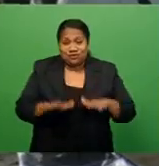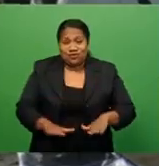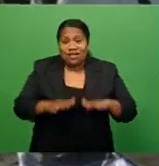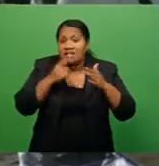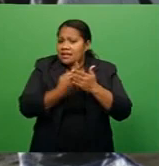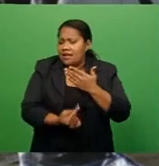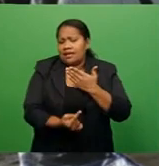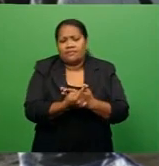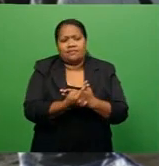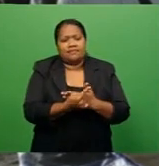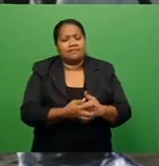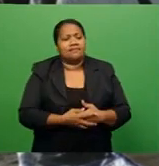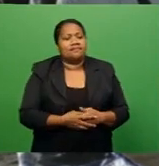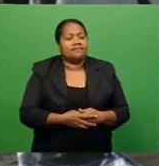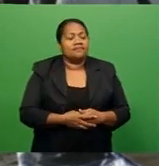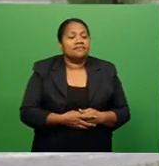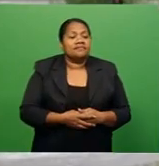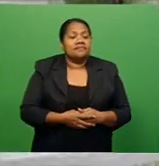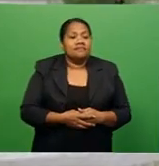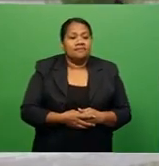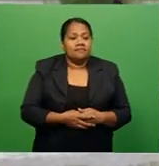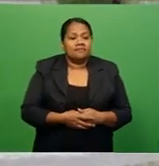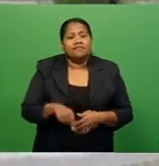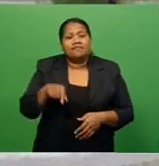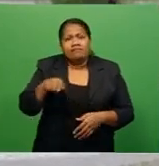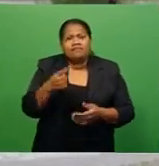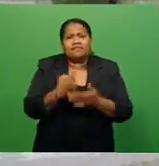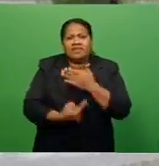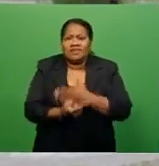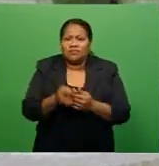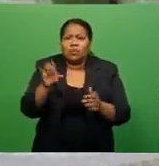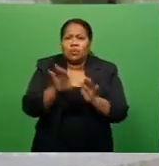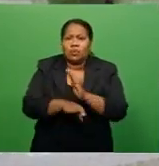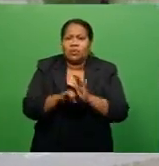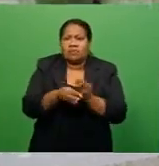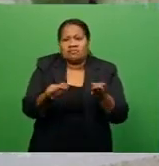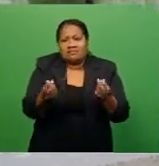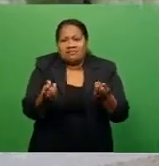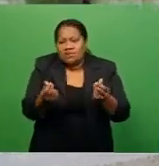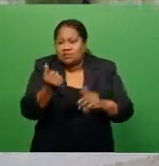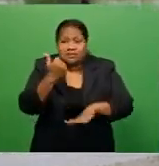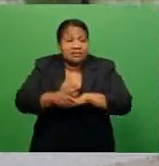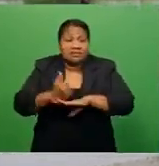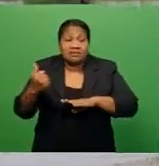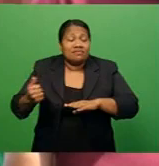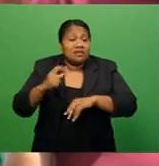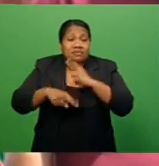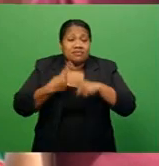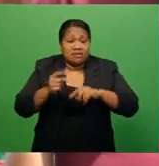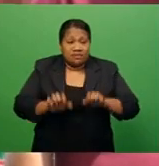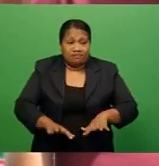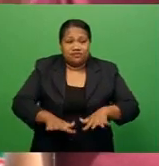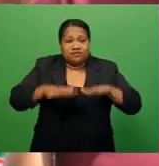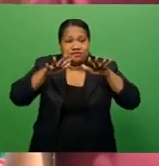It's cost money to the government about the flood in Nadi.